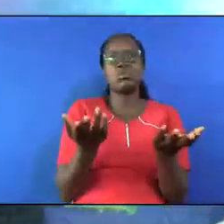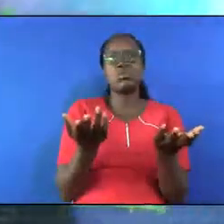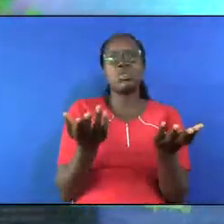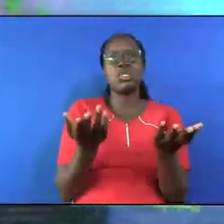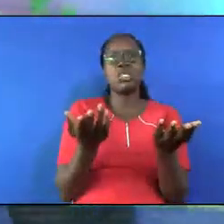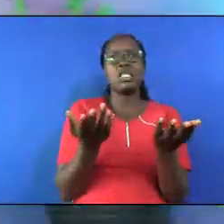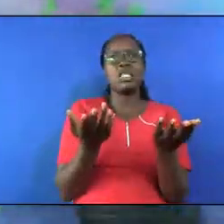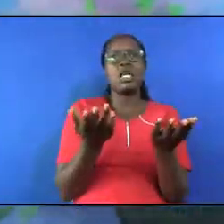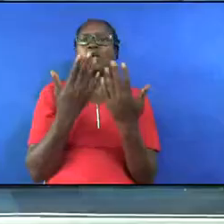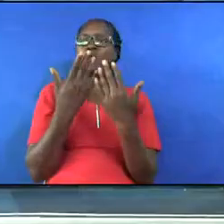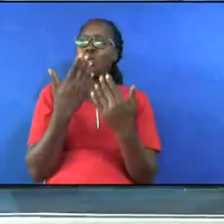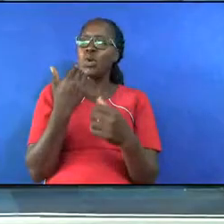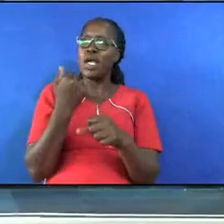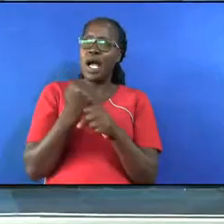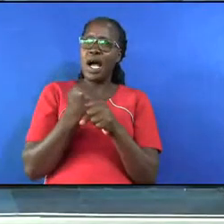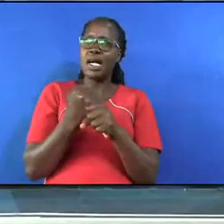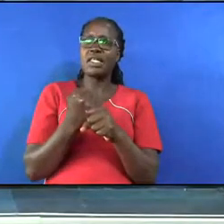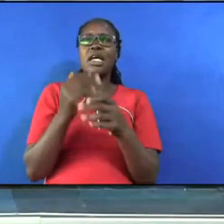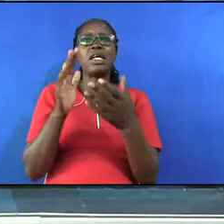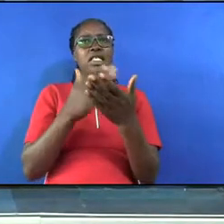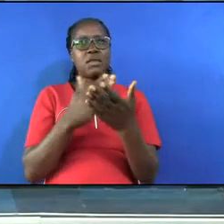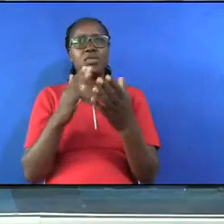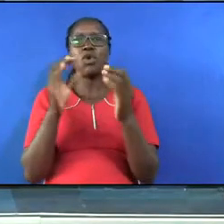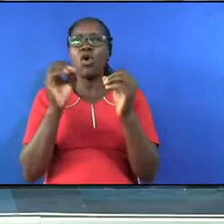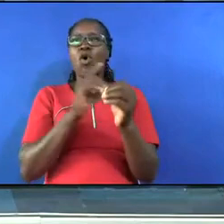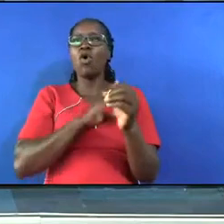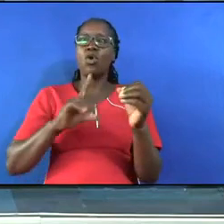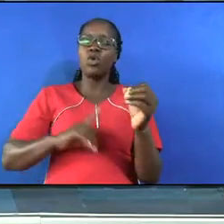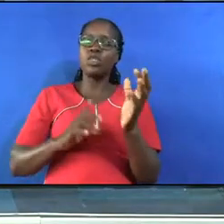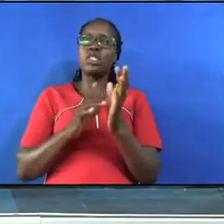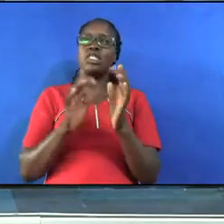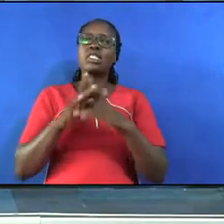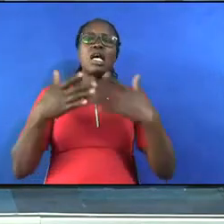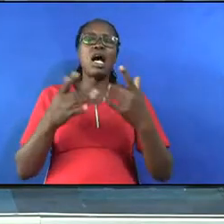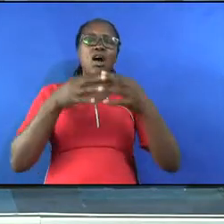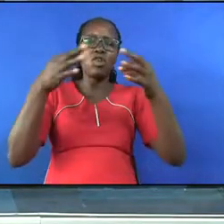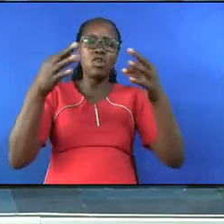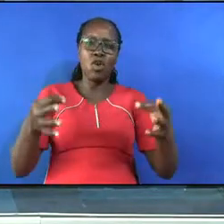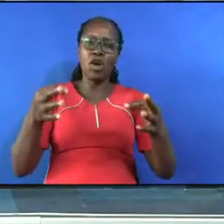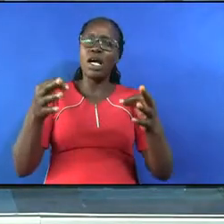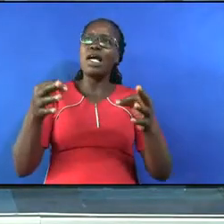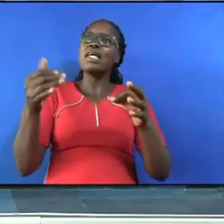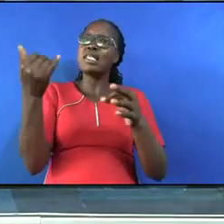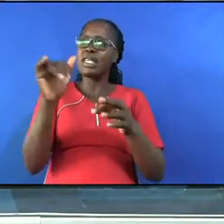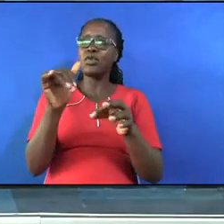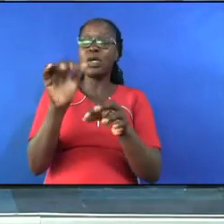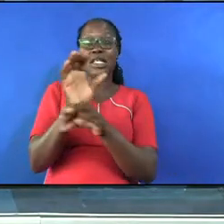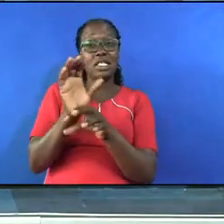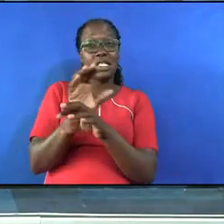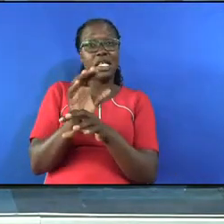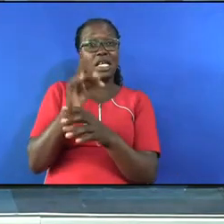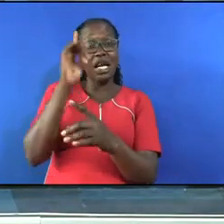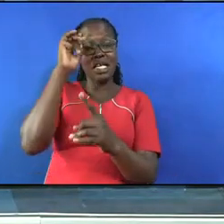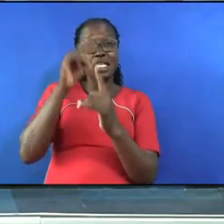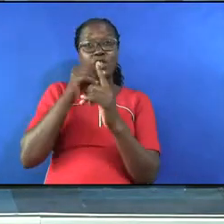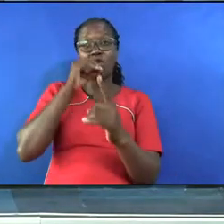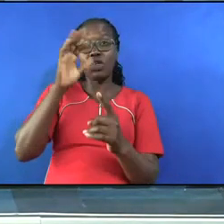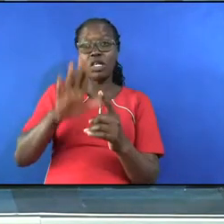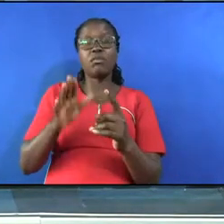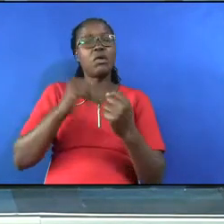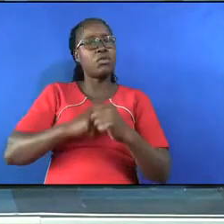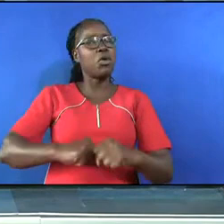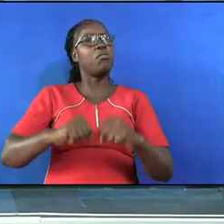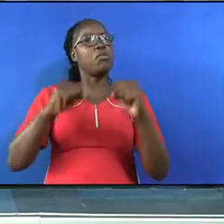We sing hymns like, oh Lord Jesus, how long? How long till you are judged? Till you are condemned by your